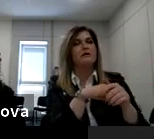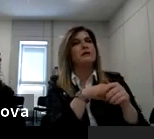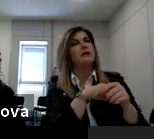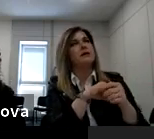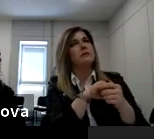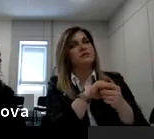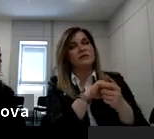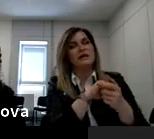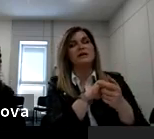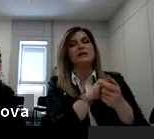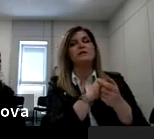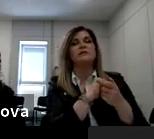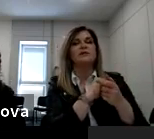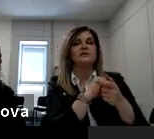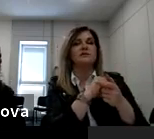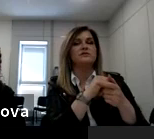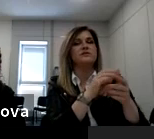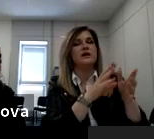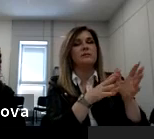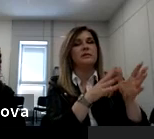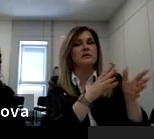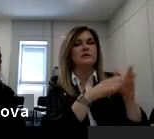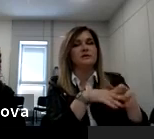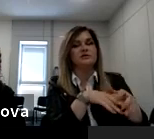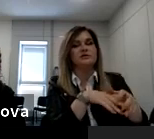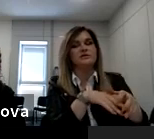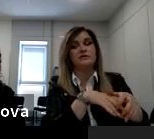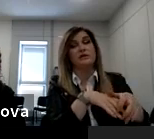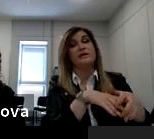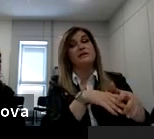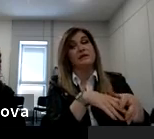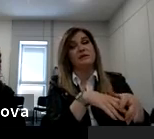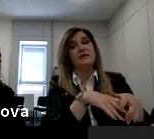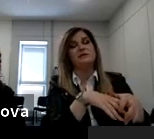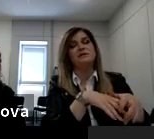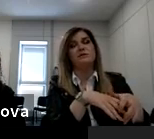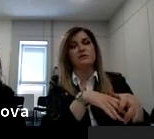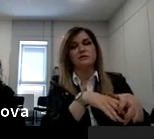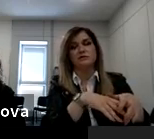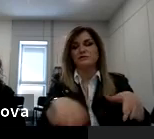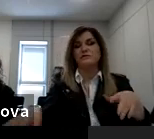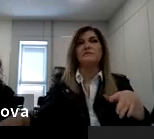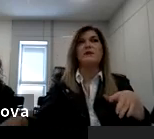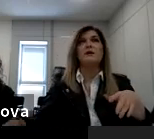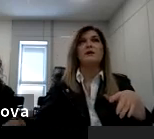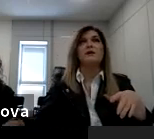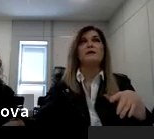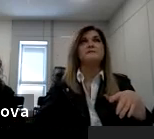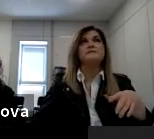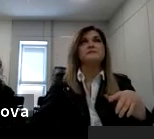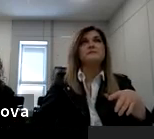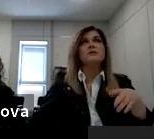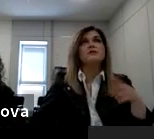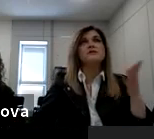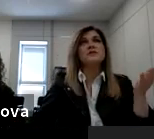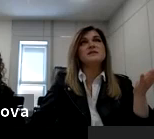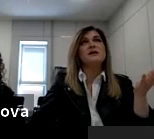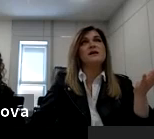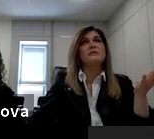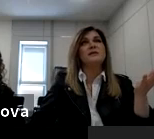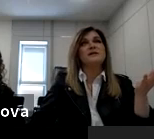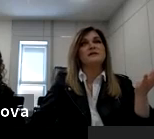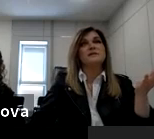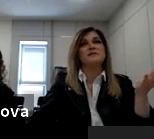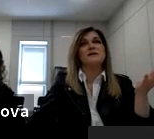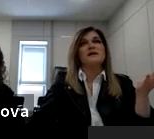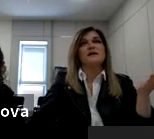then most likely we will introduce a couple of fixtures for the landscape lighting also. Yeah. So these are